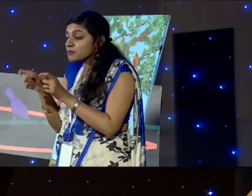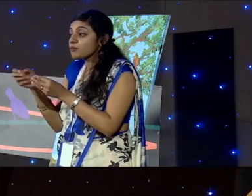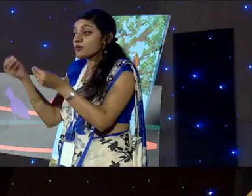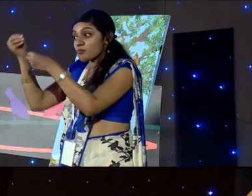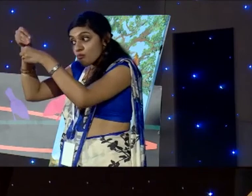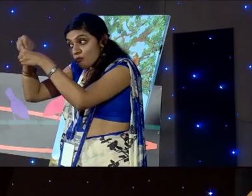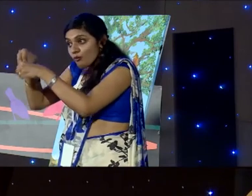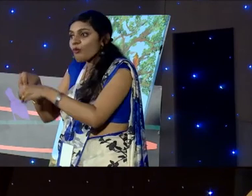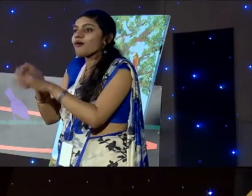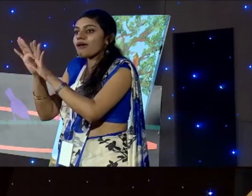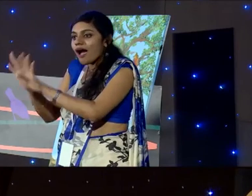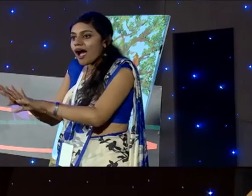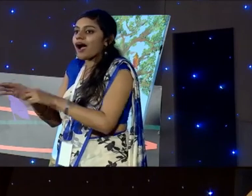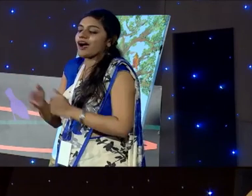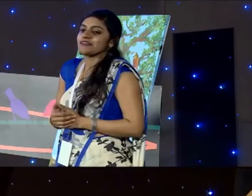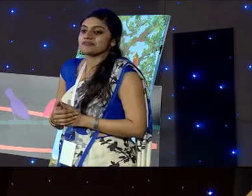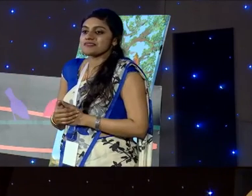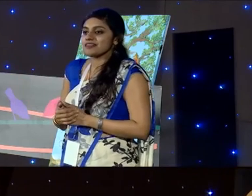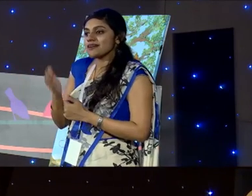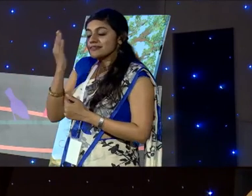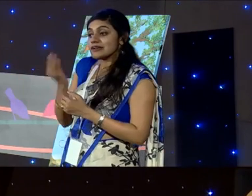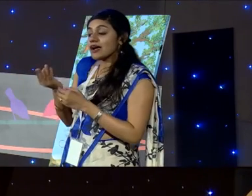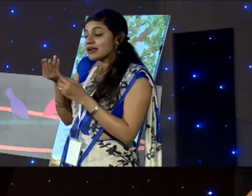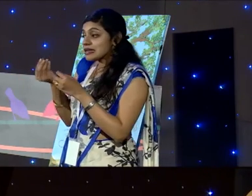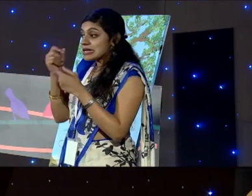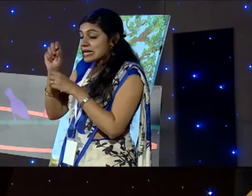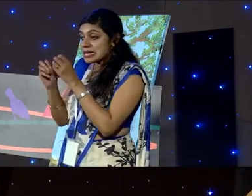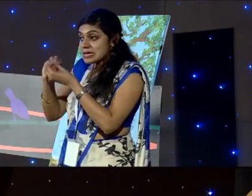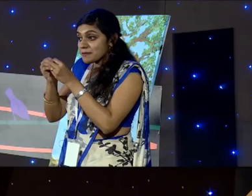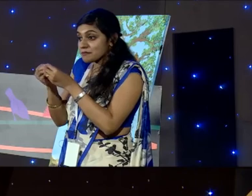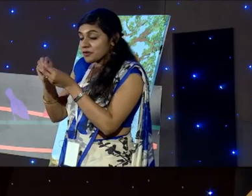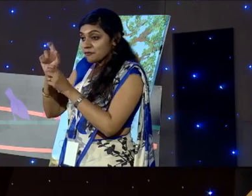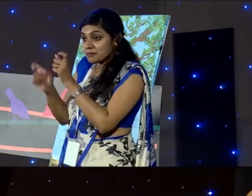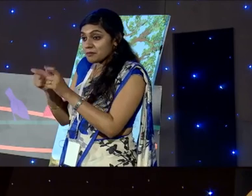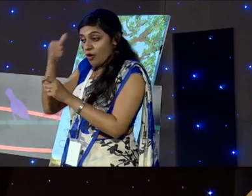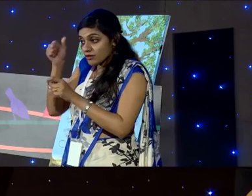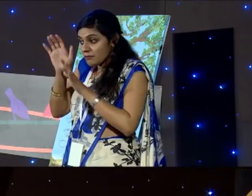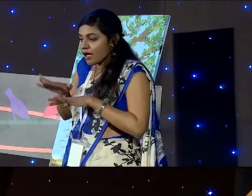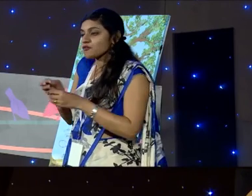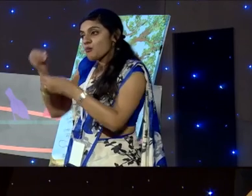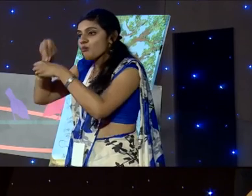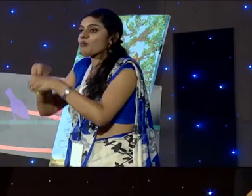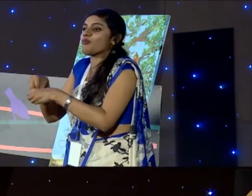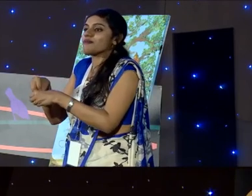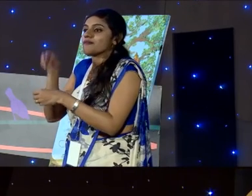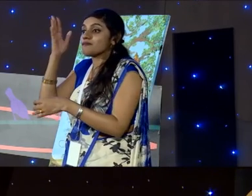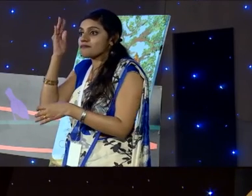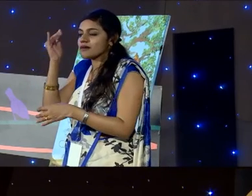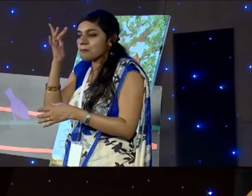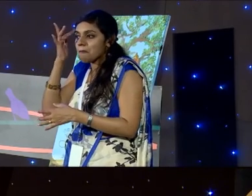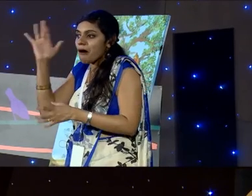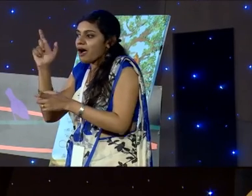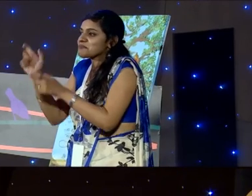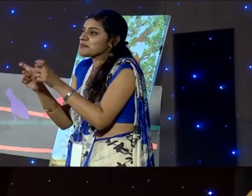cities in the Netherlands, found it was more than twice as common in that city compared to the other two Dutch cities. So this